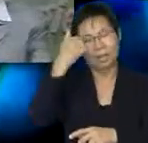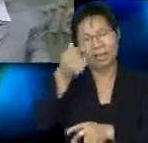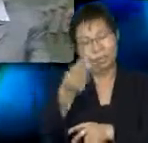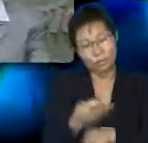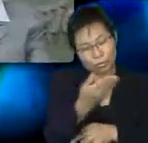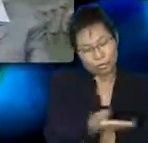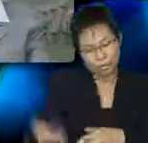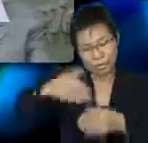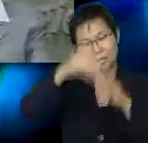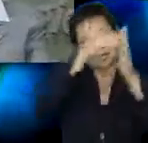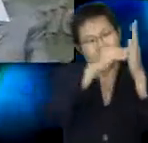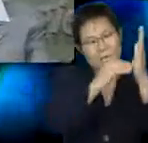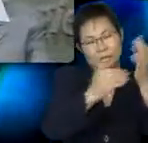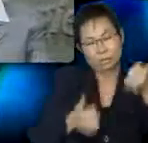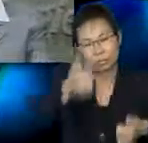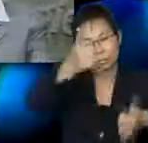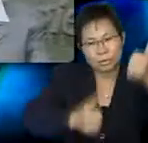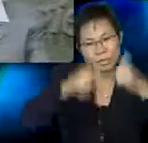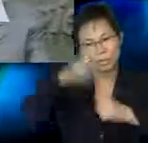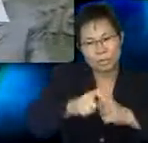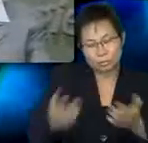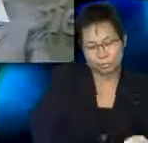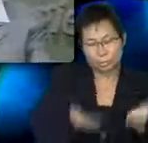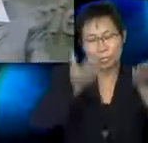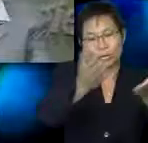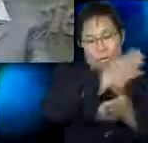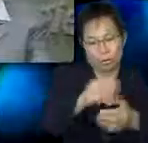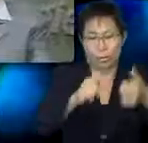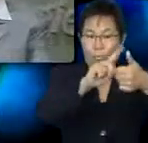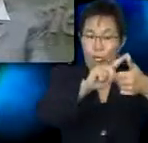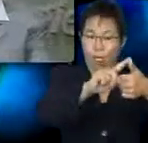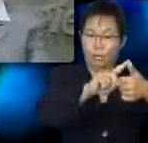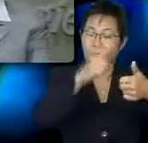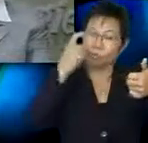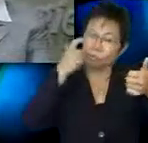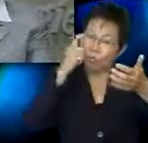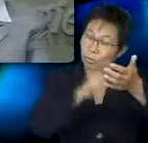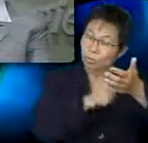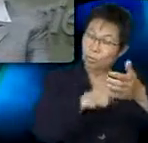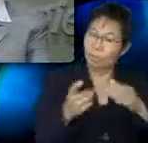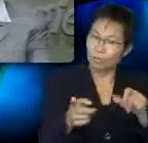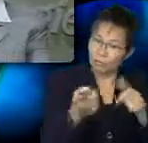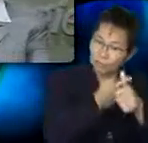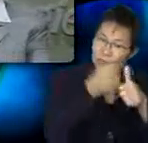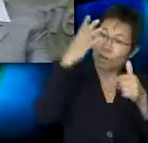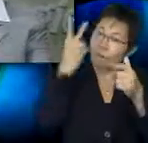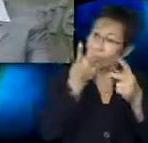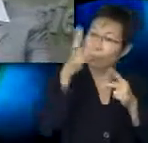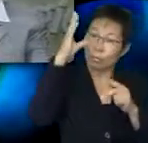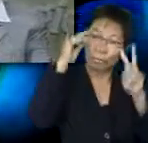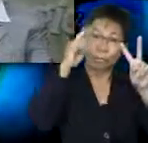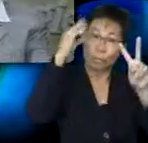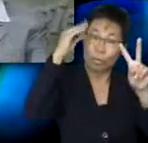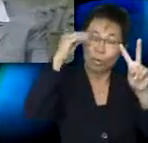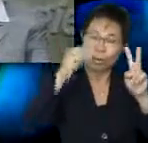few things here in this lesson which needs to be brought up. And one, if you notice the first pair, there's two boys, they were